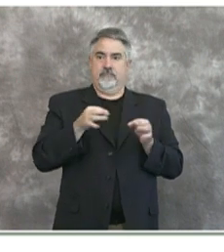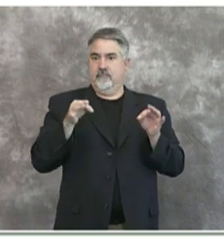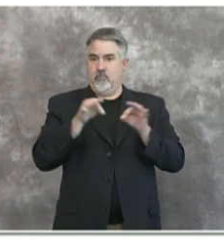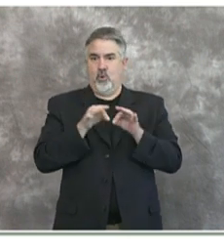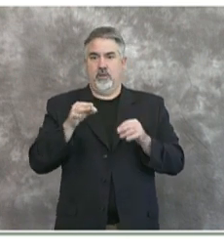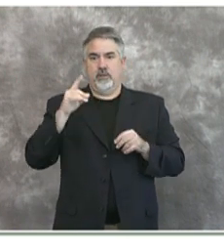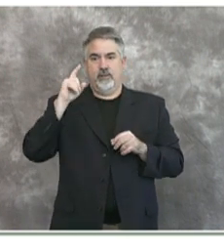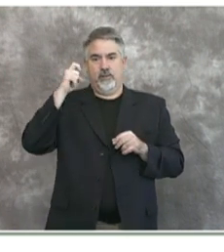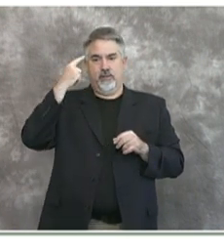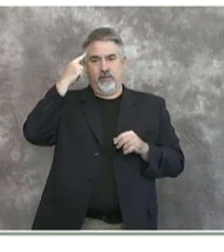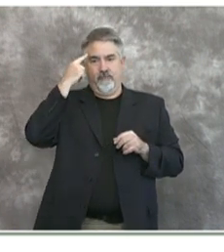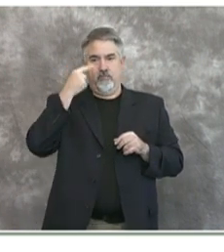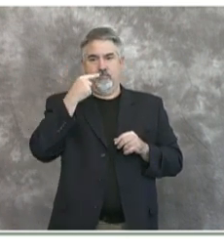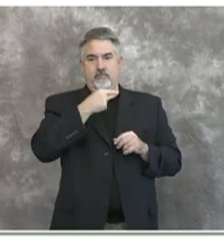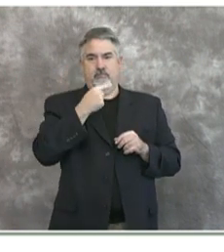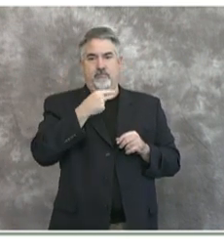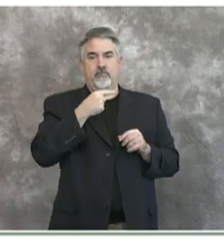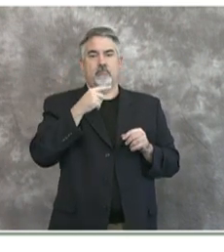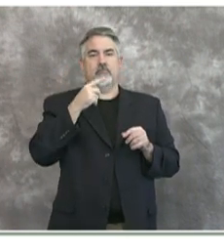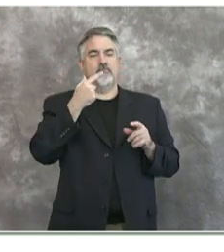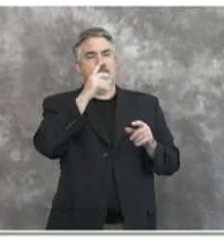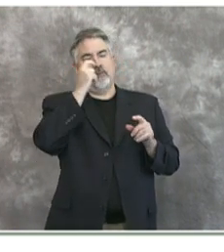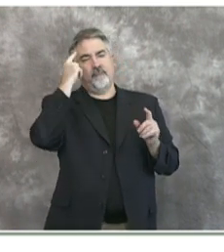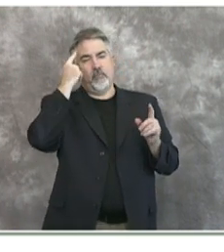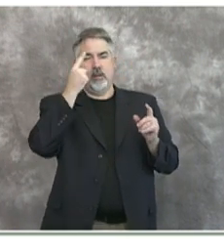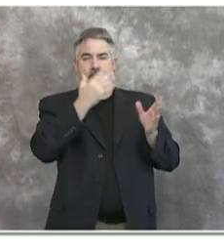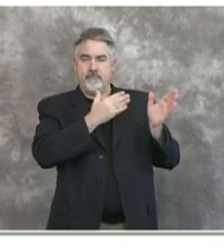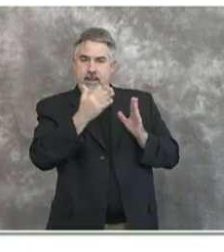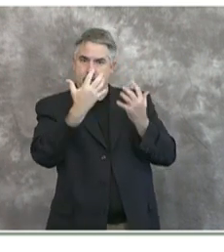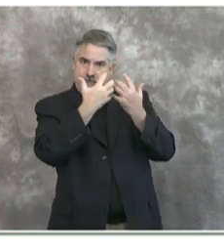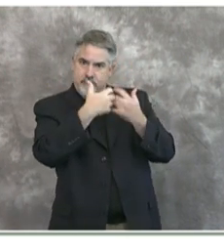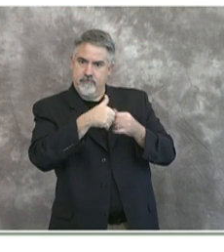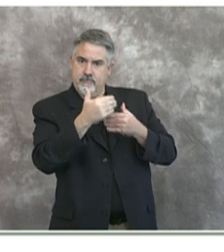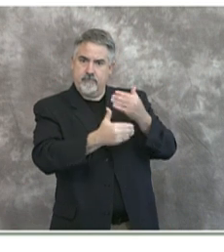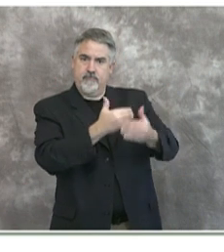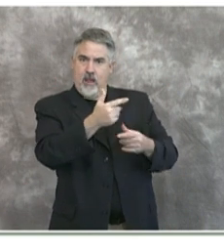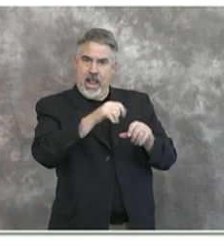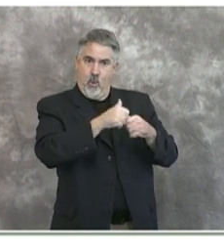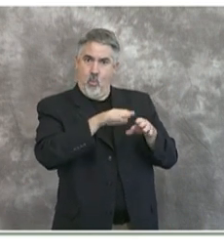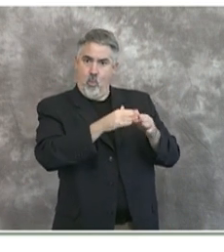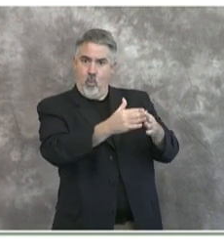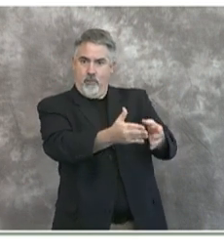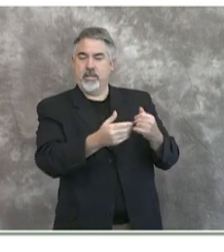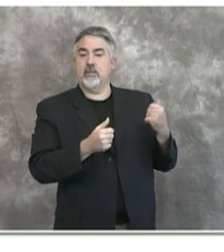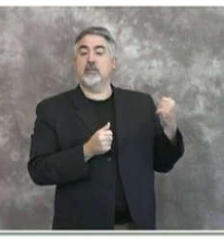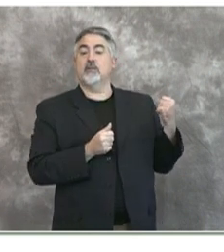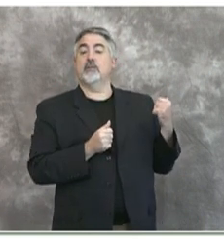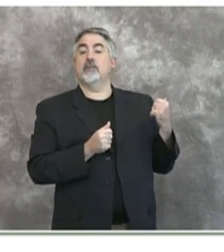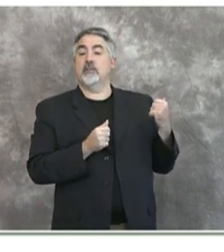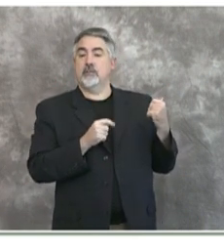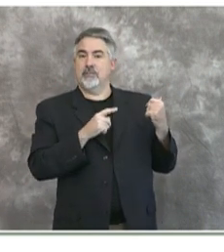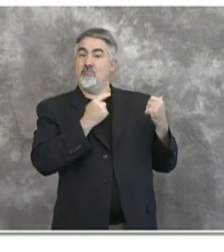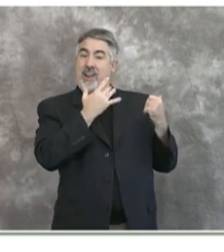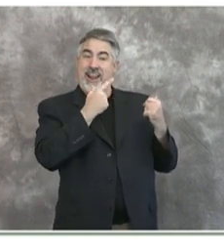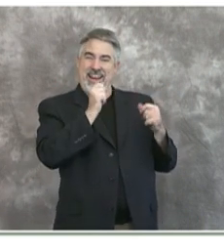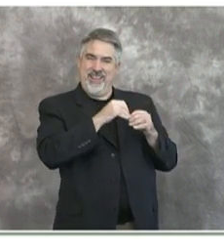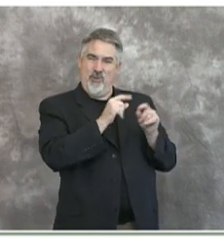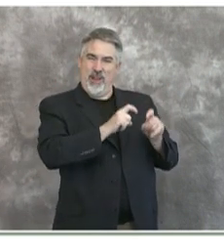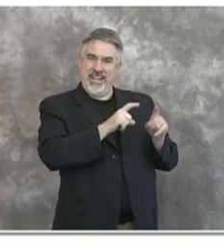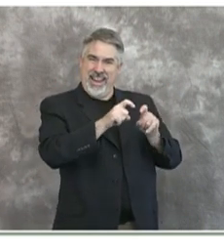roadmap. And this is the ability to monitor and protect our communities through testing,